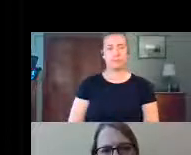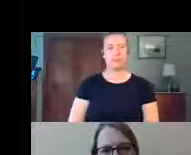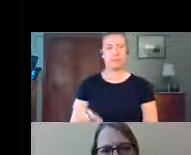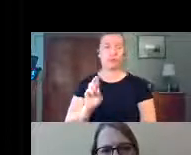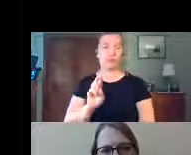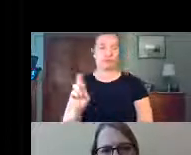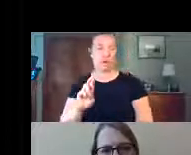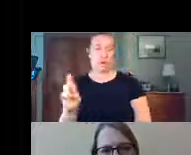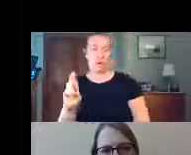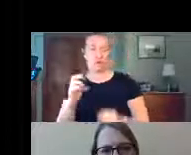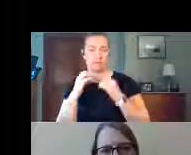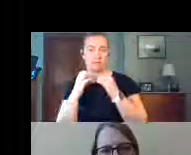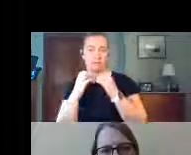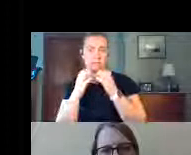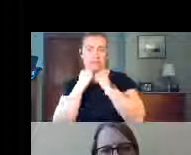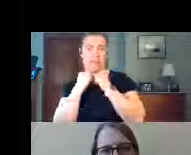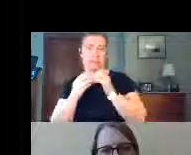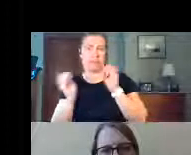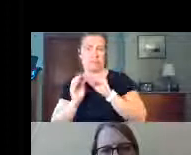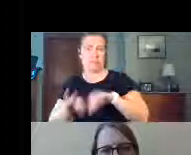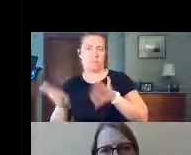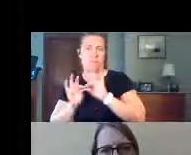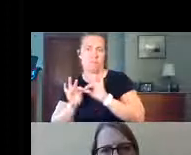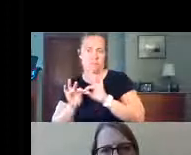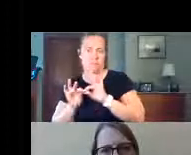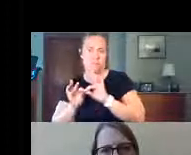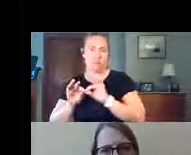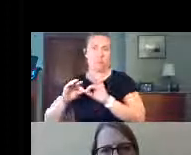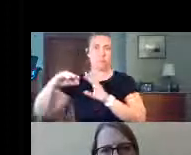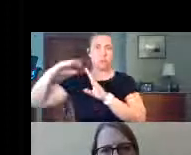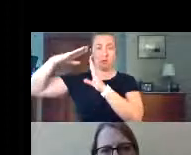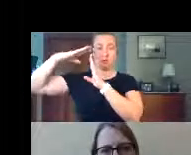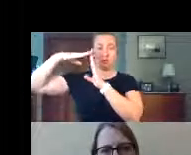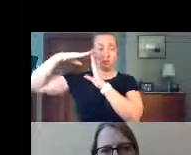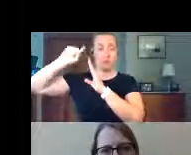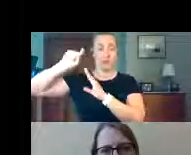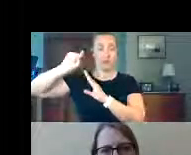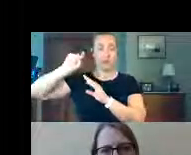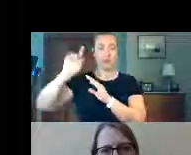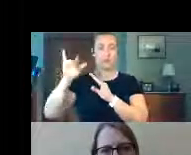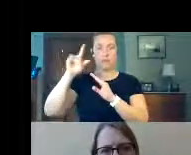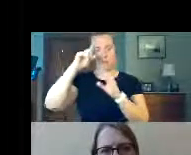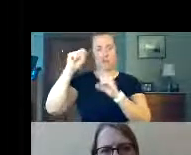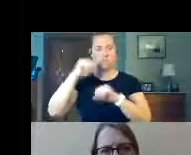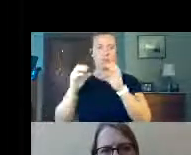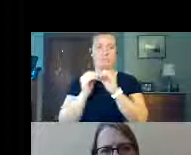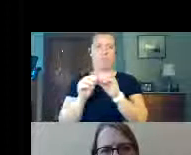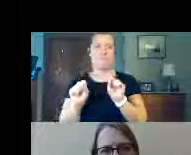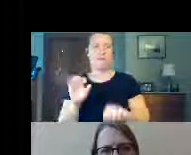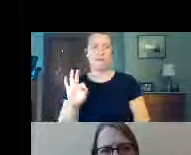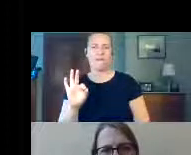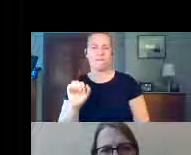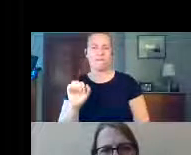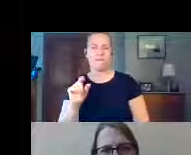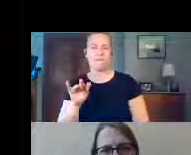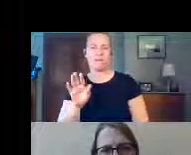were strategies that were deemed more important, and all the way to the top, those were strategies that were deemed more feasible. And in the paper, they talked about that as a